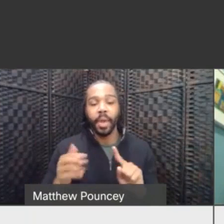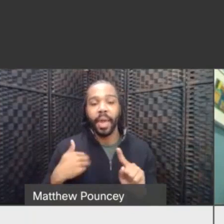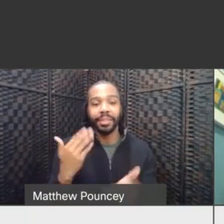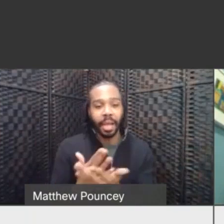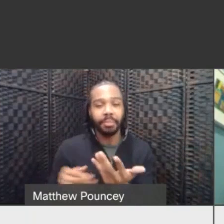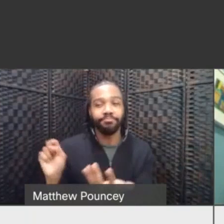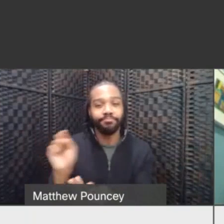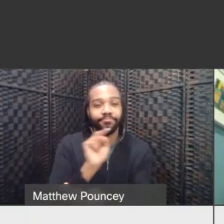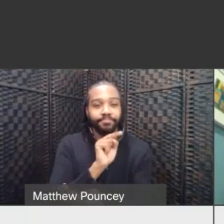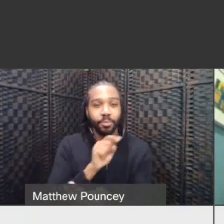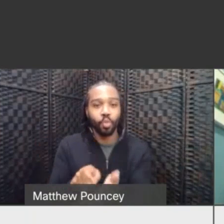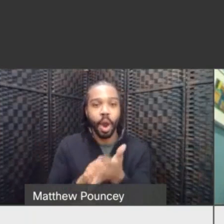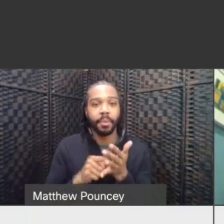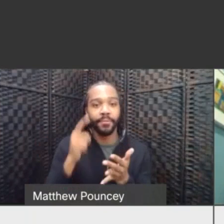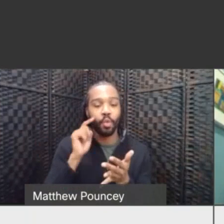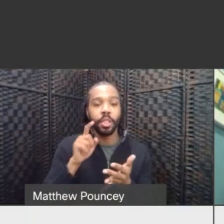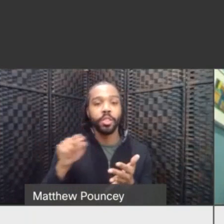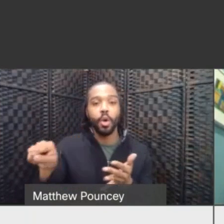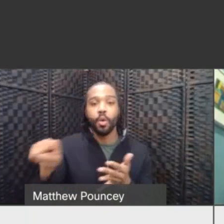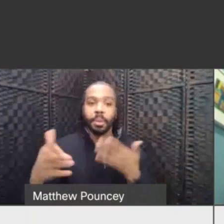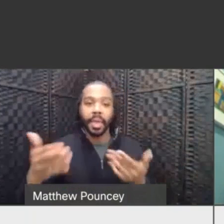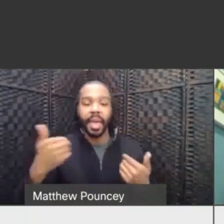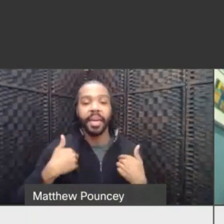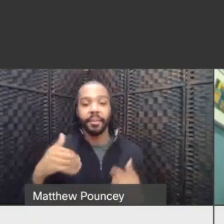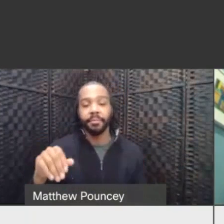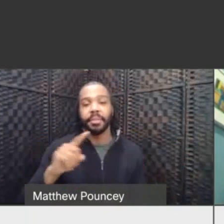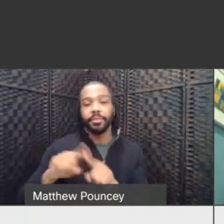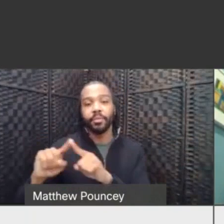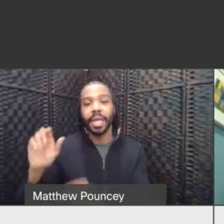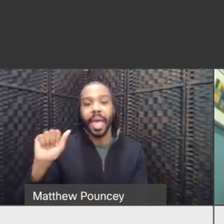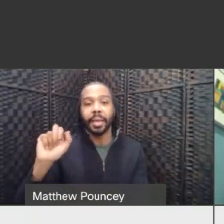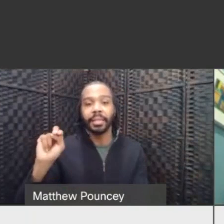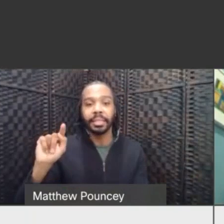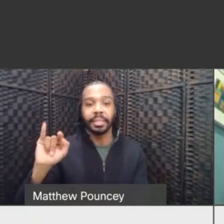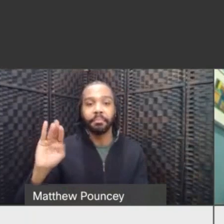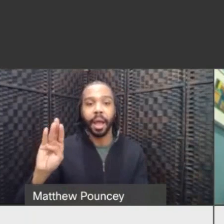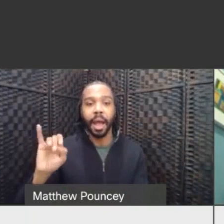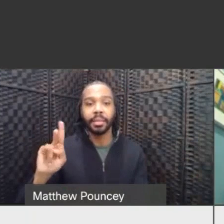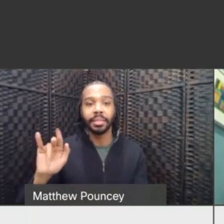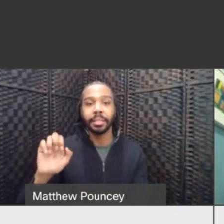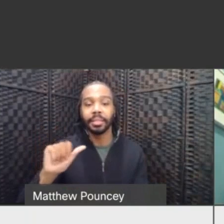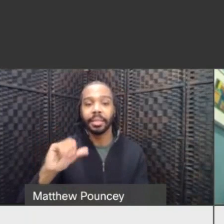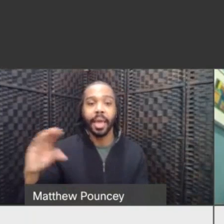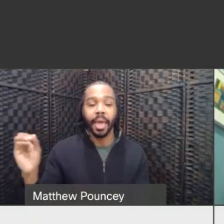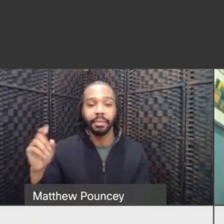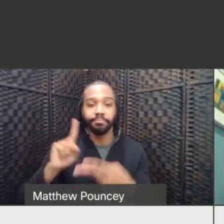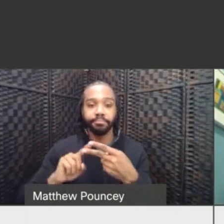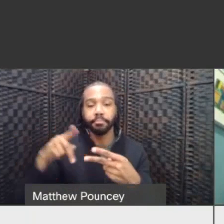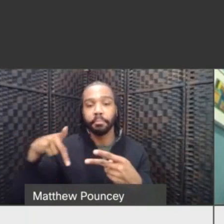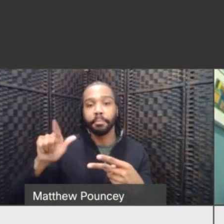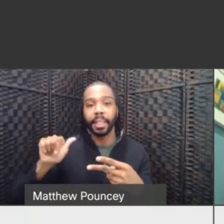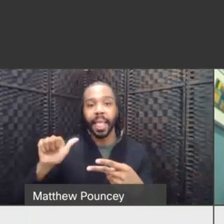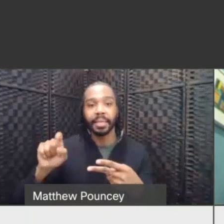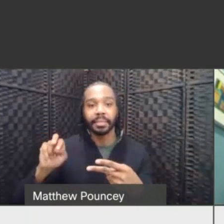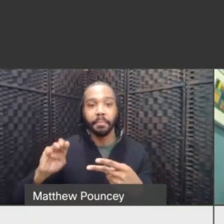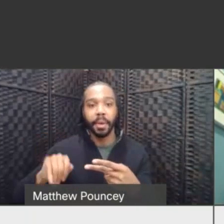had monoclonal antibodies and convalescent plasma and things like that. And so there are some times where you would need to